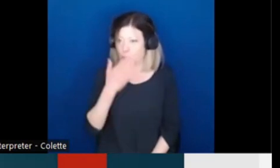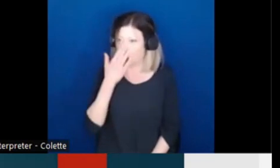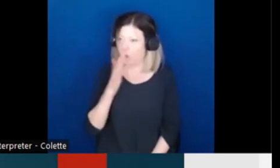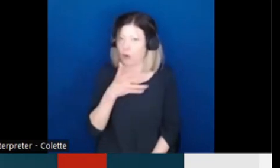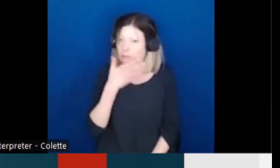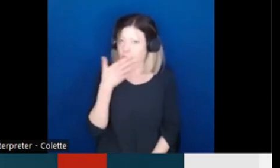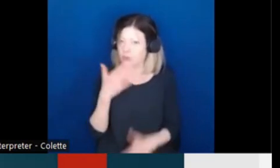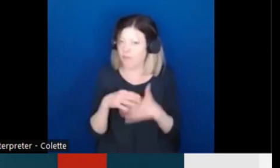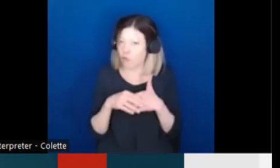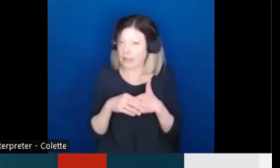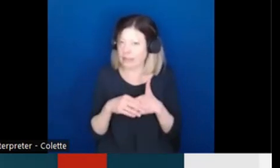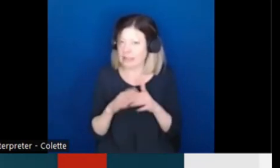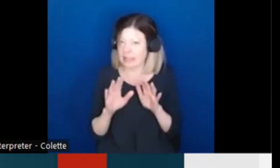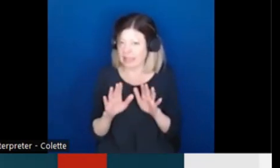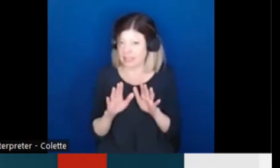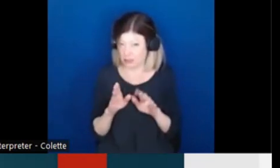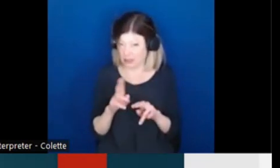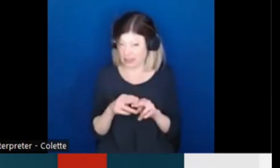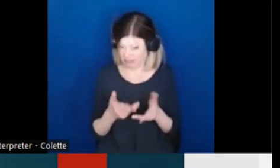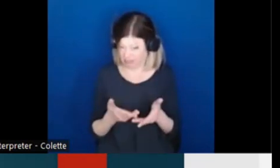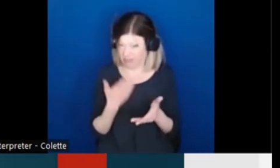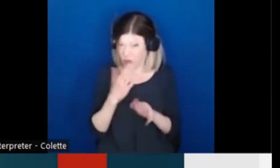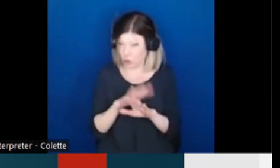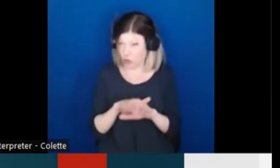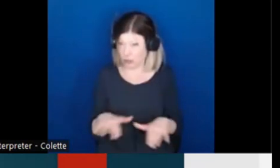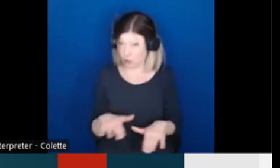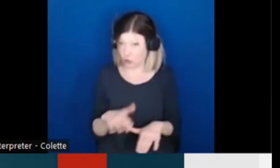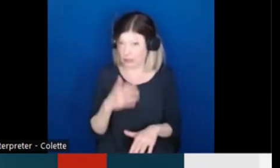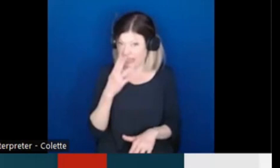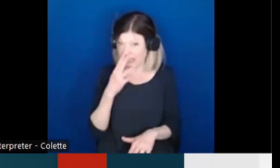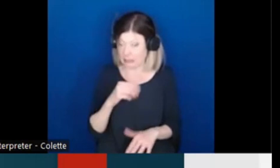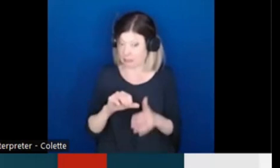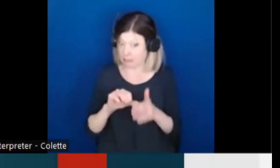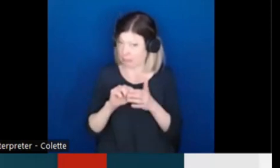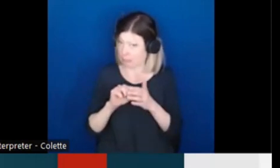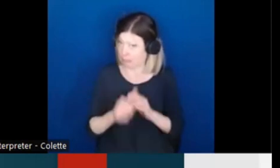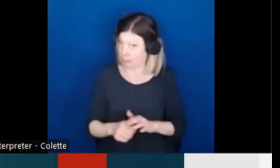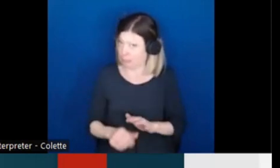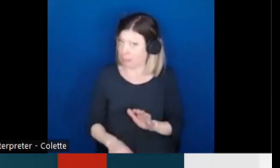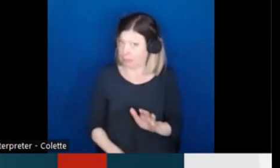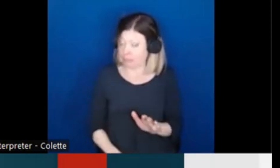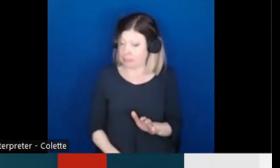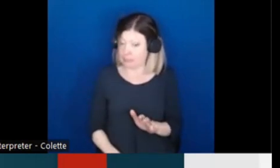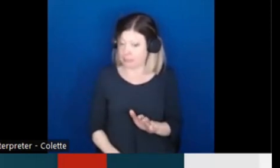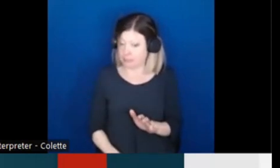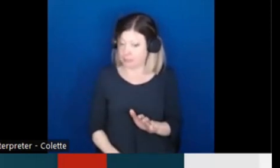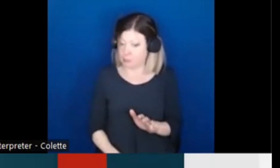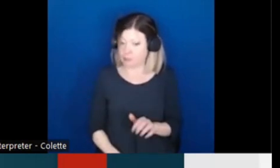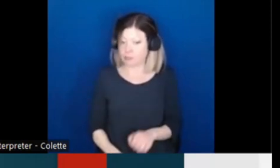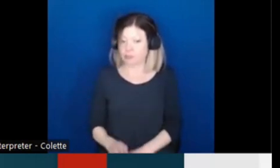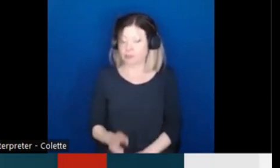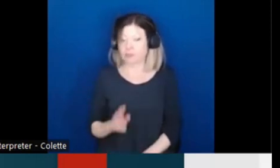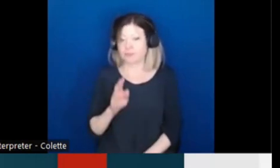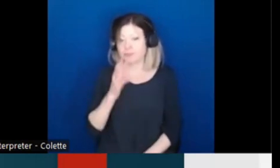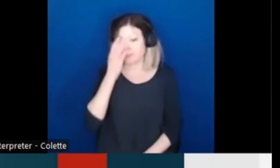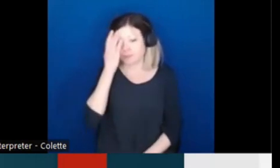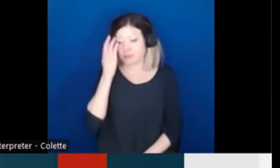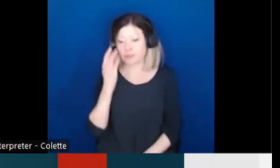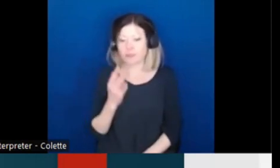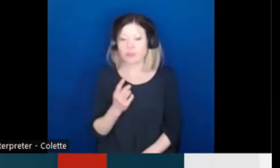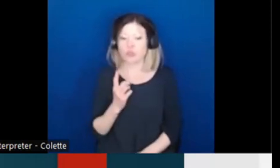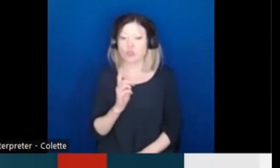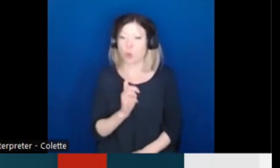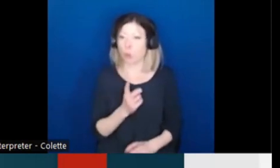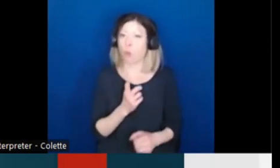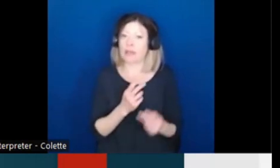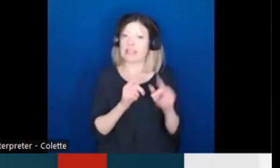you think of this as being a children's school. So these are both from adaptations of Jane, well, one's from a novel, one's from a film